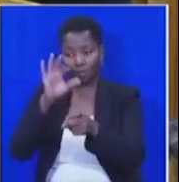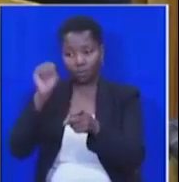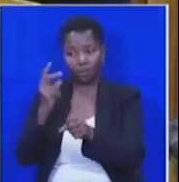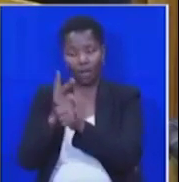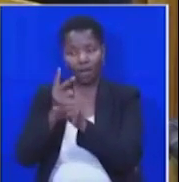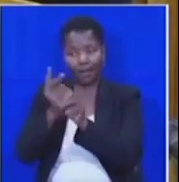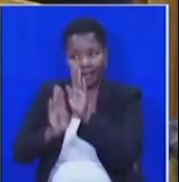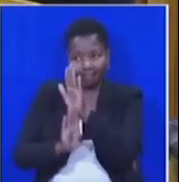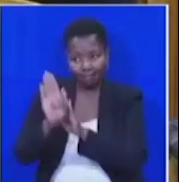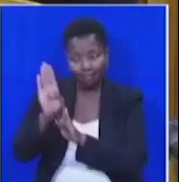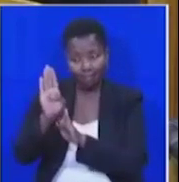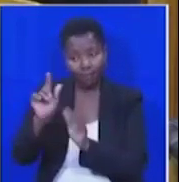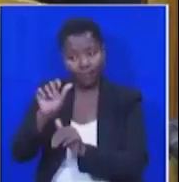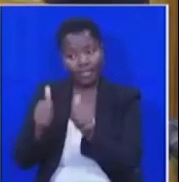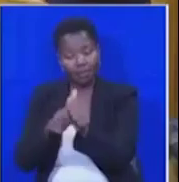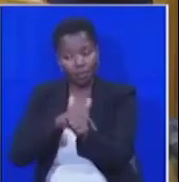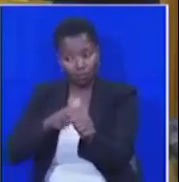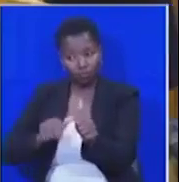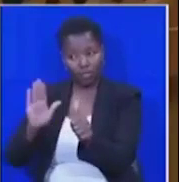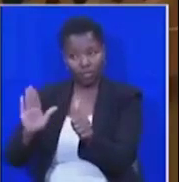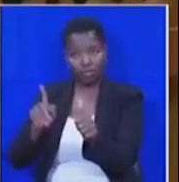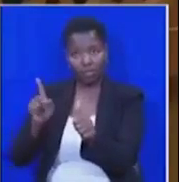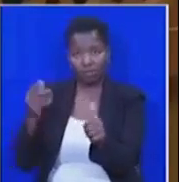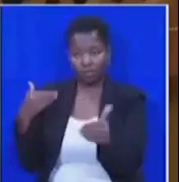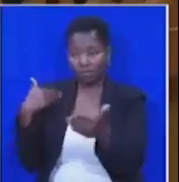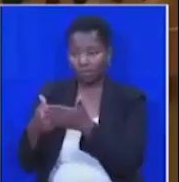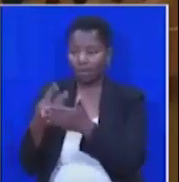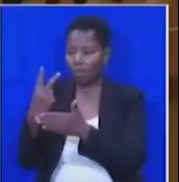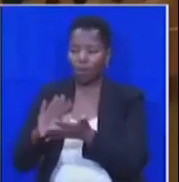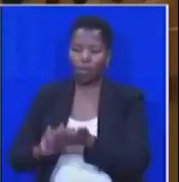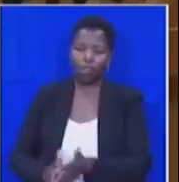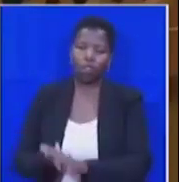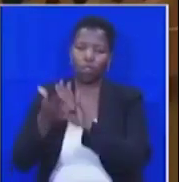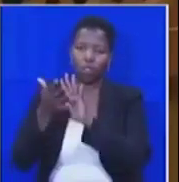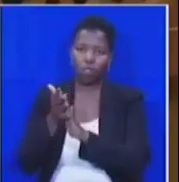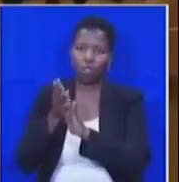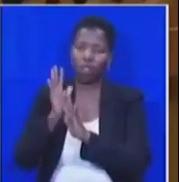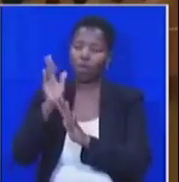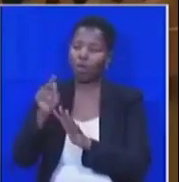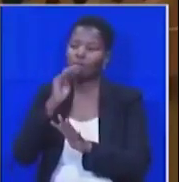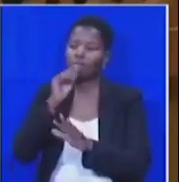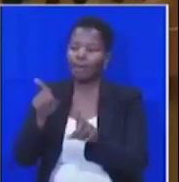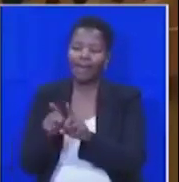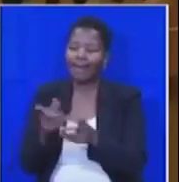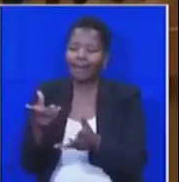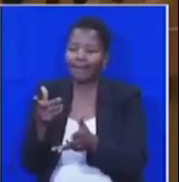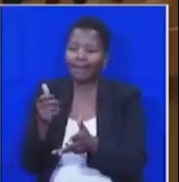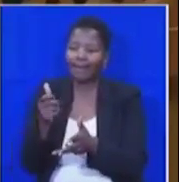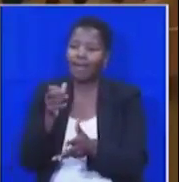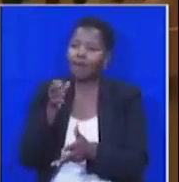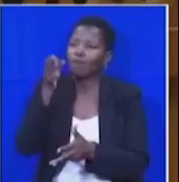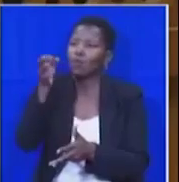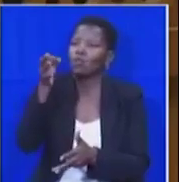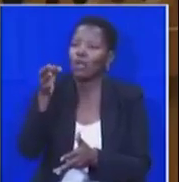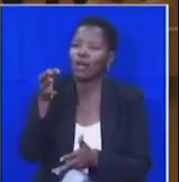But you see, he thought becoming president of the ANC and becoming president of the country was going to be easy as 1, 2,